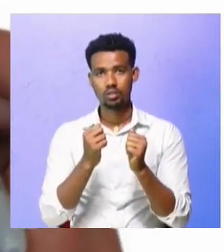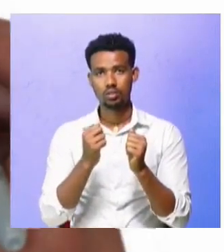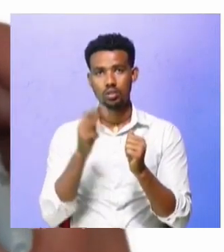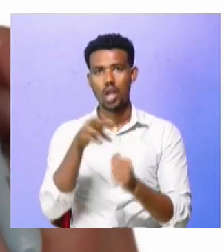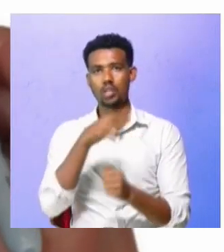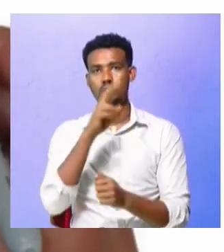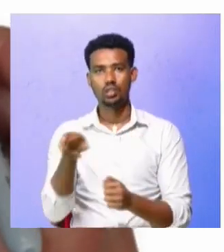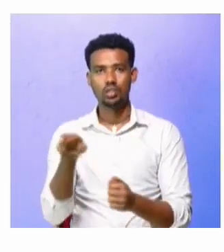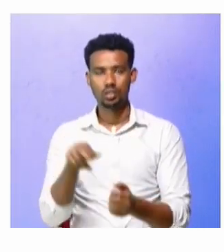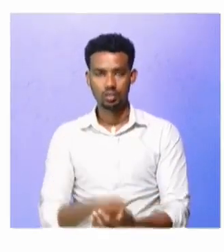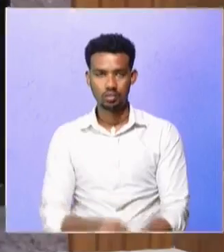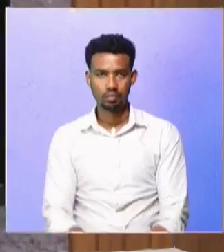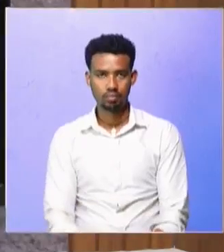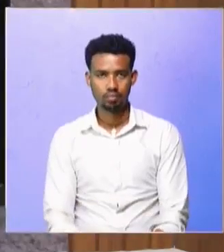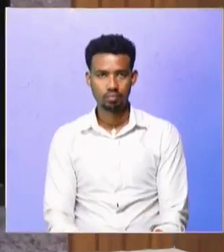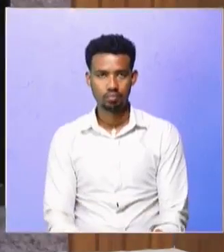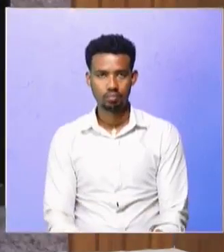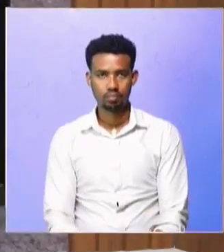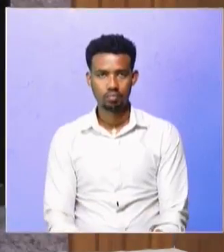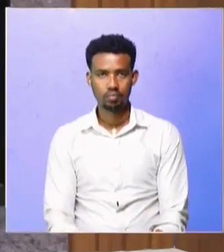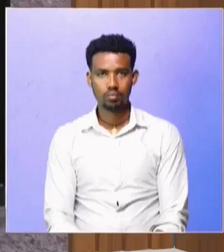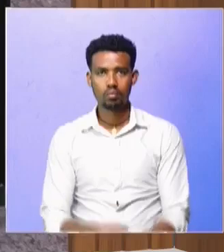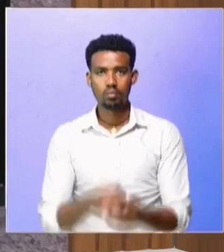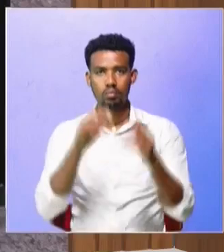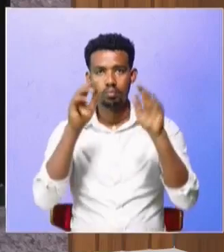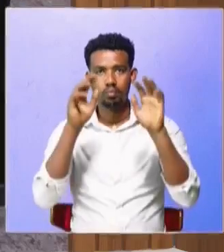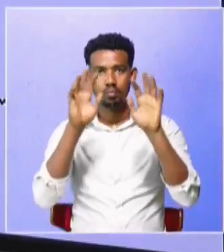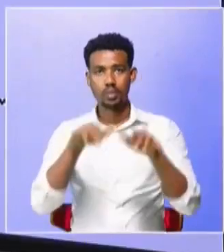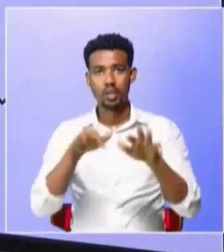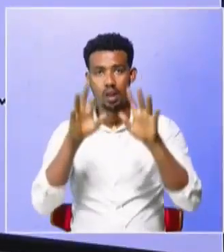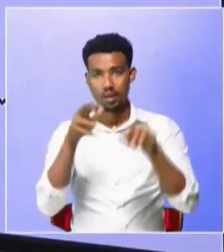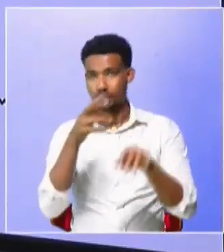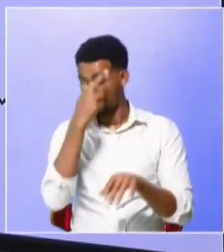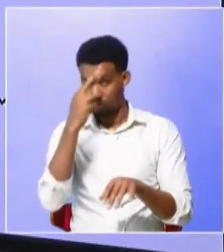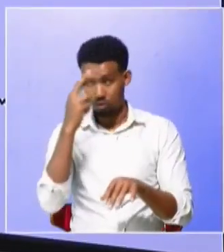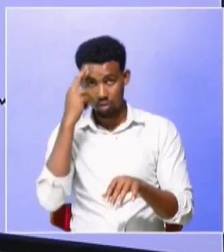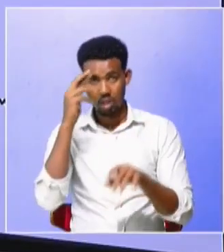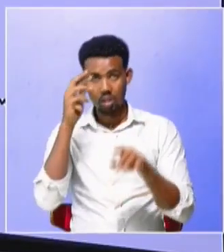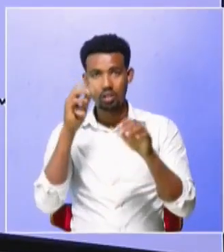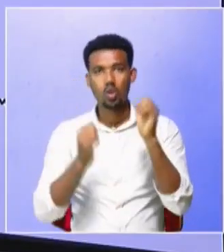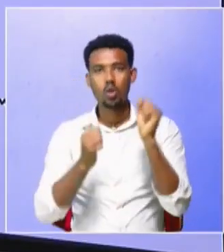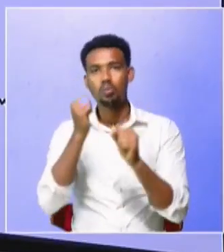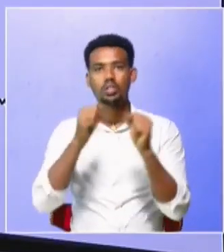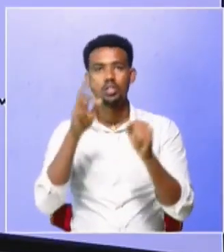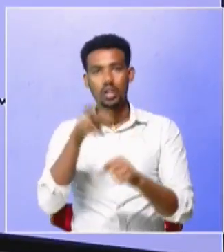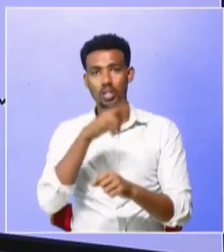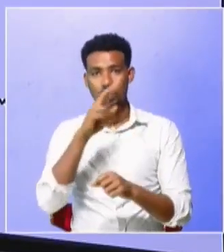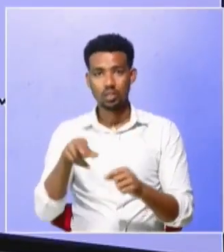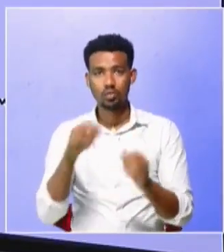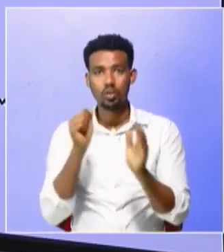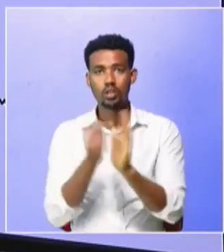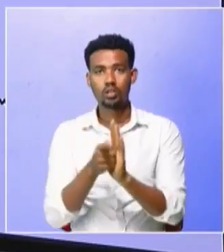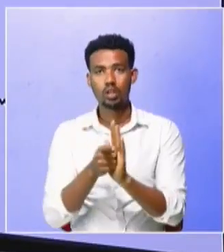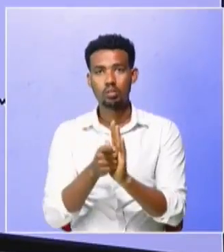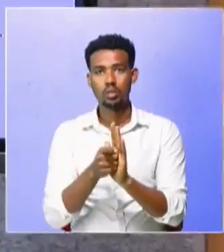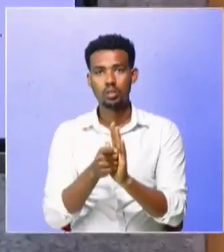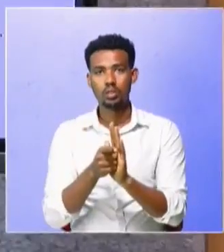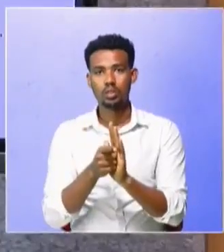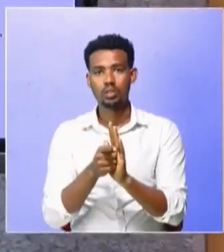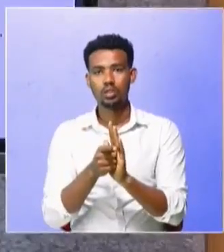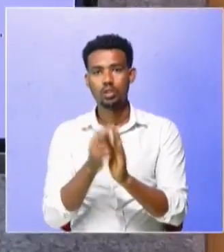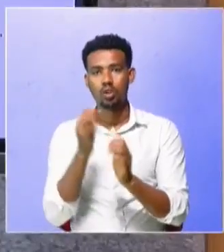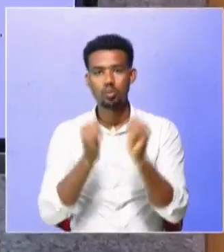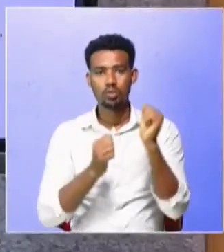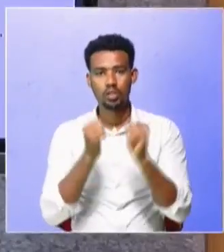canceled. Due to the rain, the competition was canceled. Let's say there is a certain